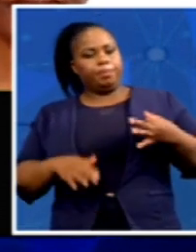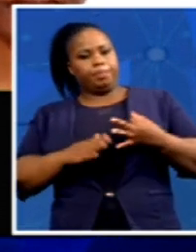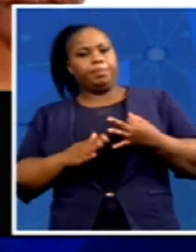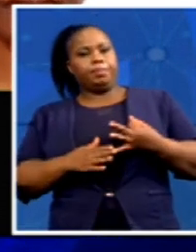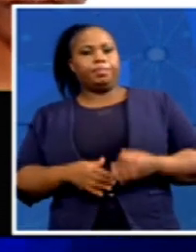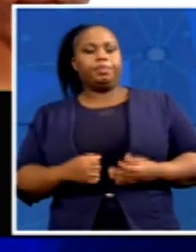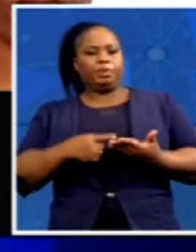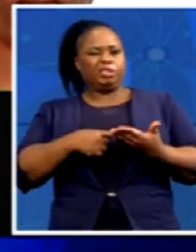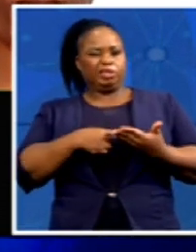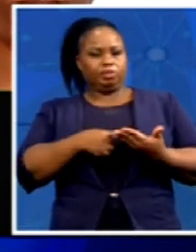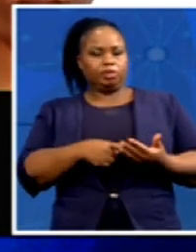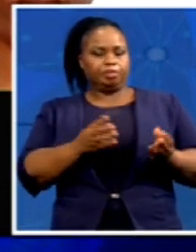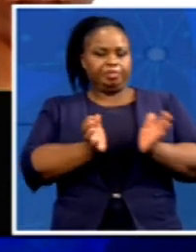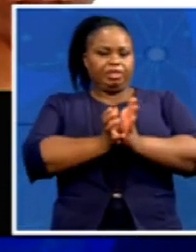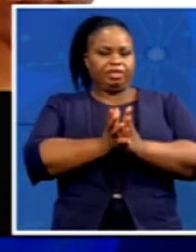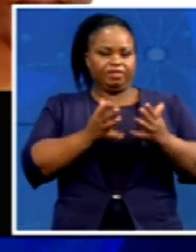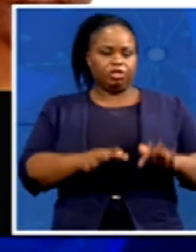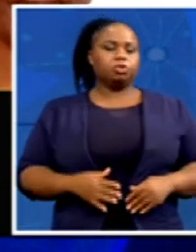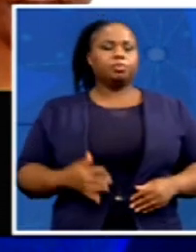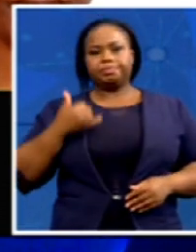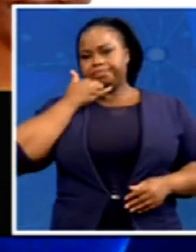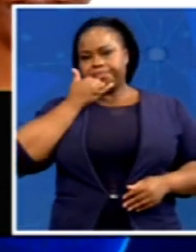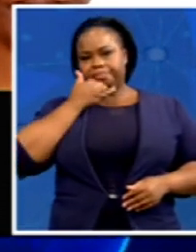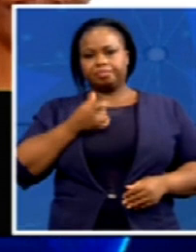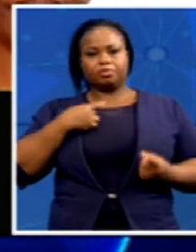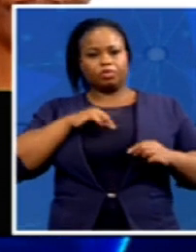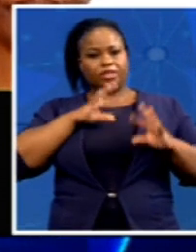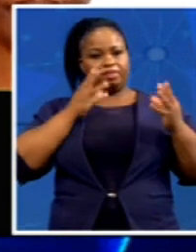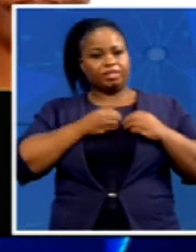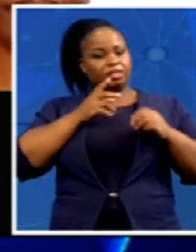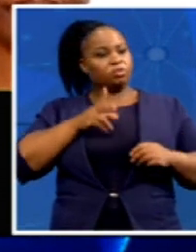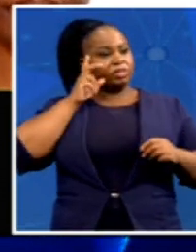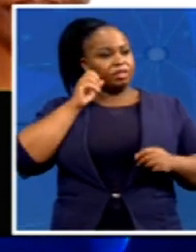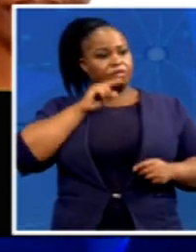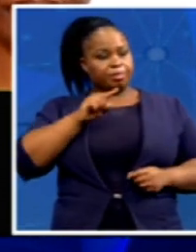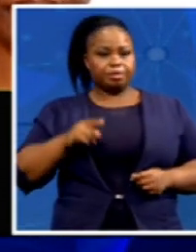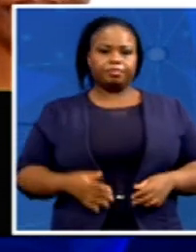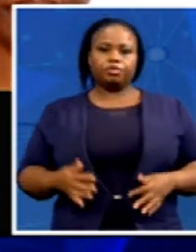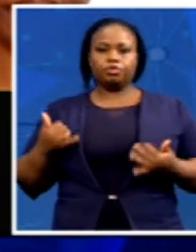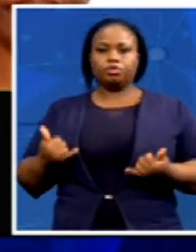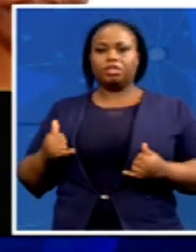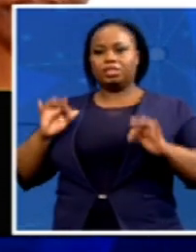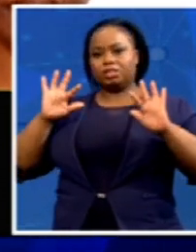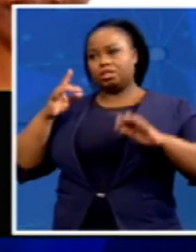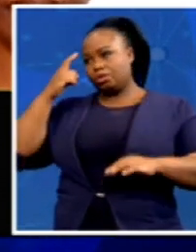what we are hearing. Today at 10 o'clock, 10